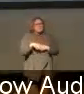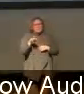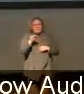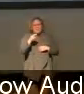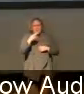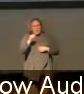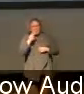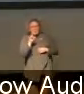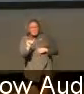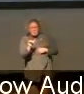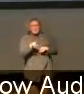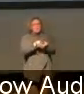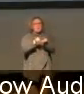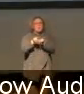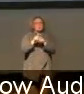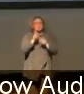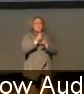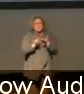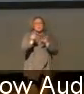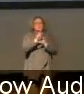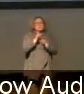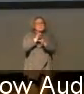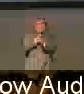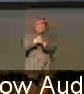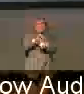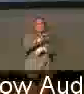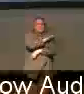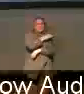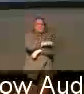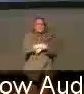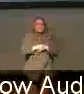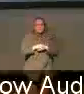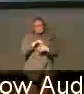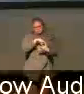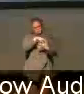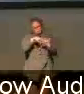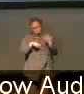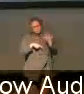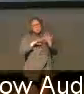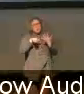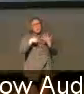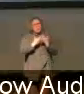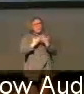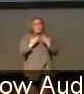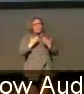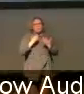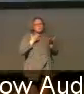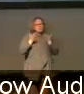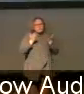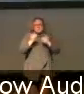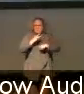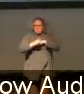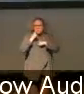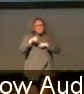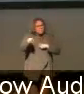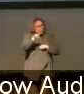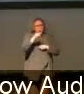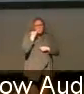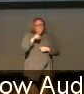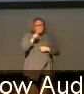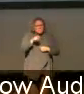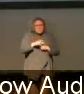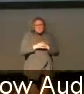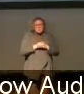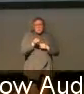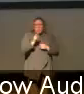our University Psychological Clinic. All these things are available for your use when you need them, if you need them,